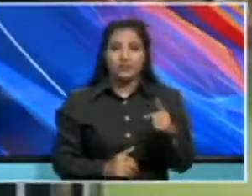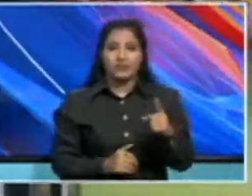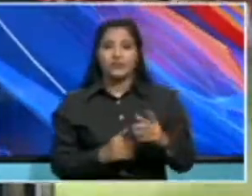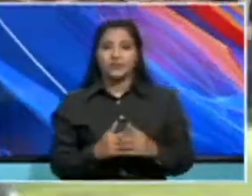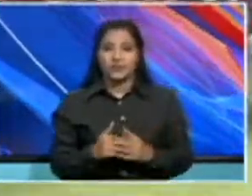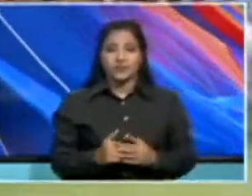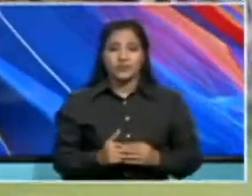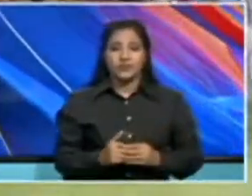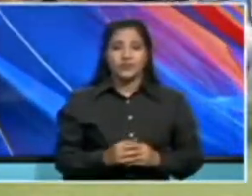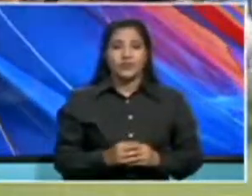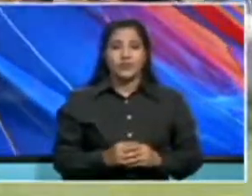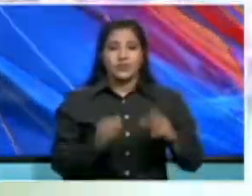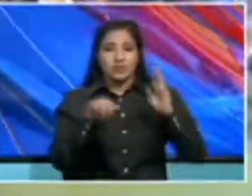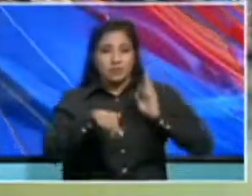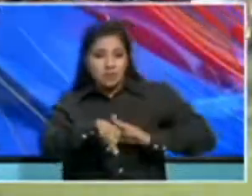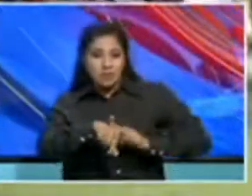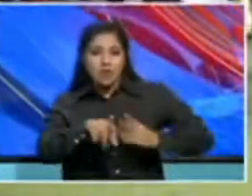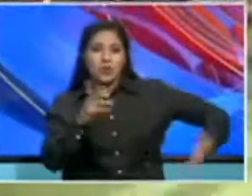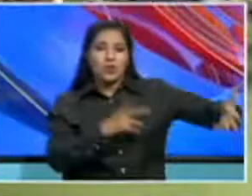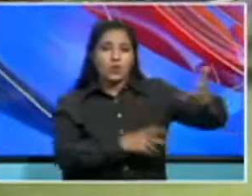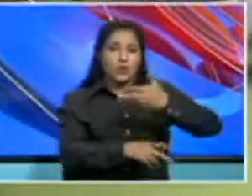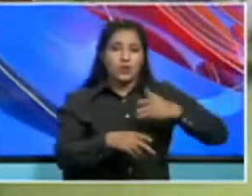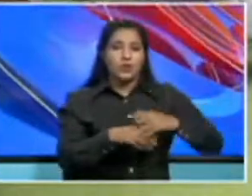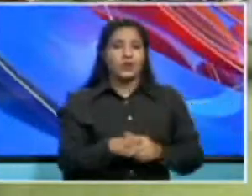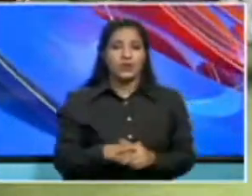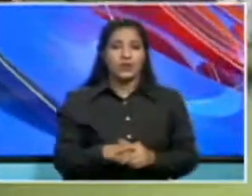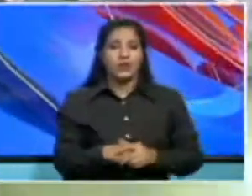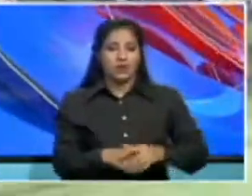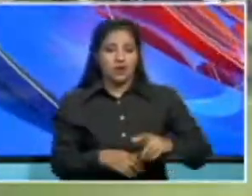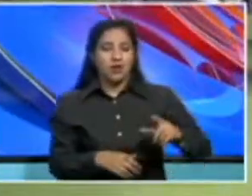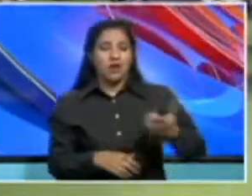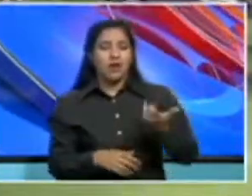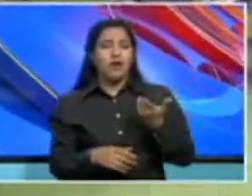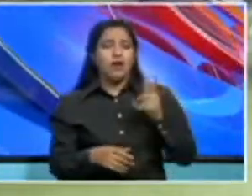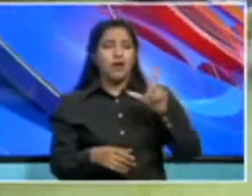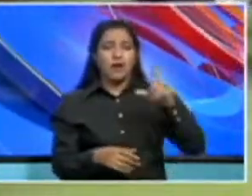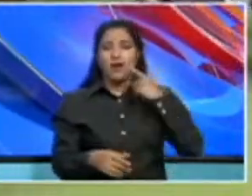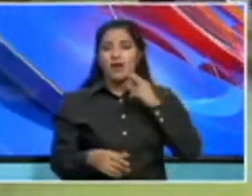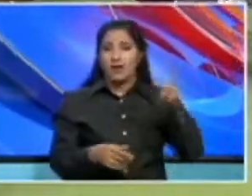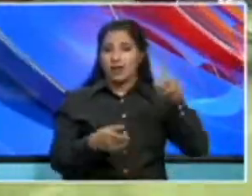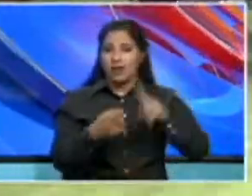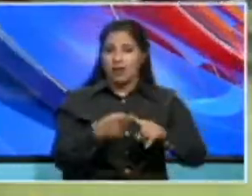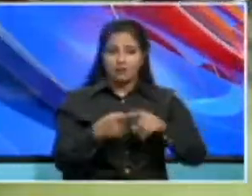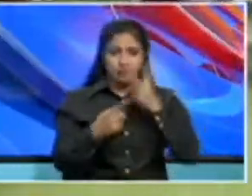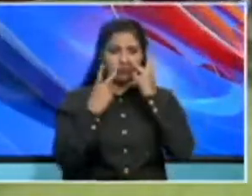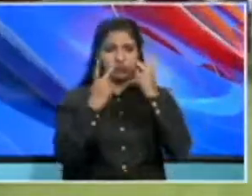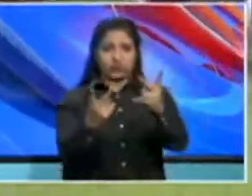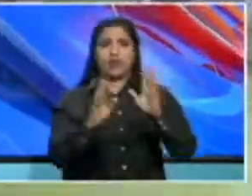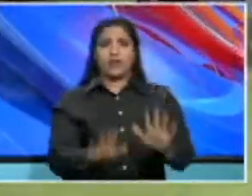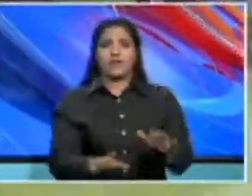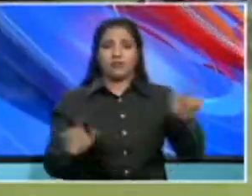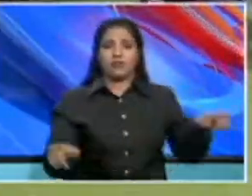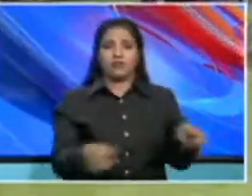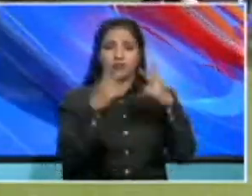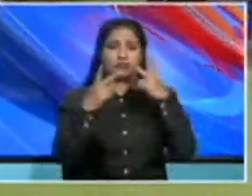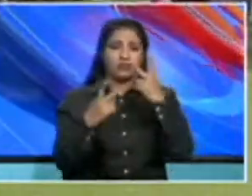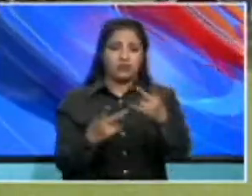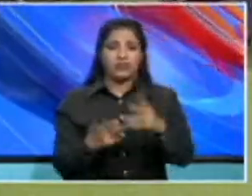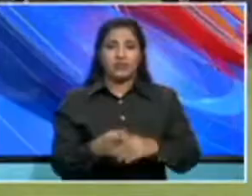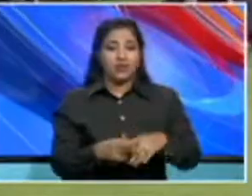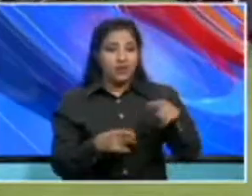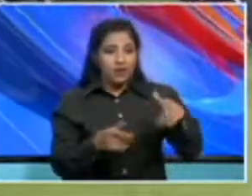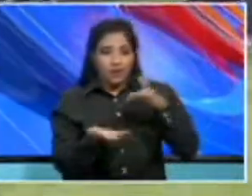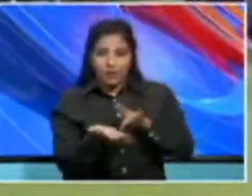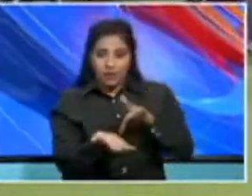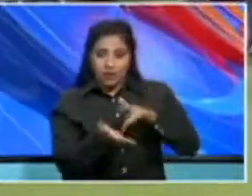say, remember that we are also live streaming this opening ceremony on all our 3 social media